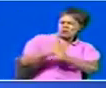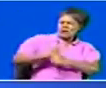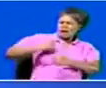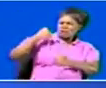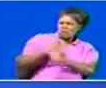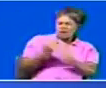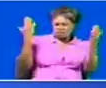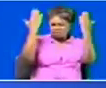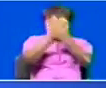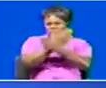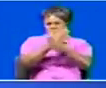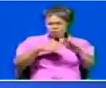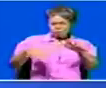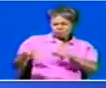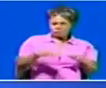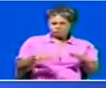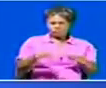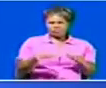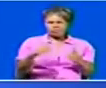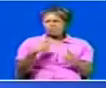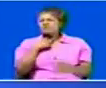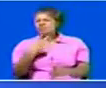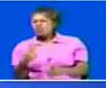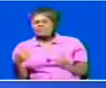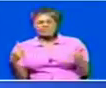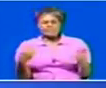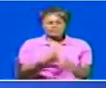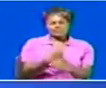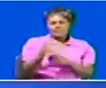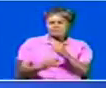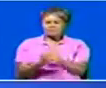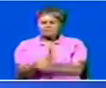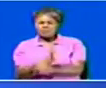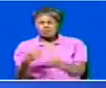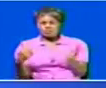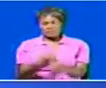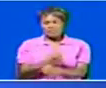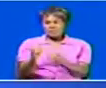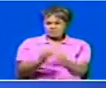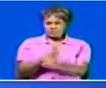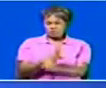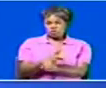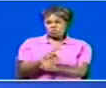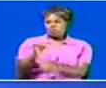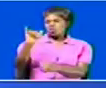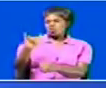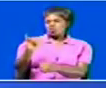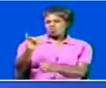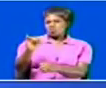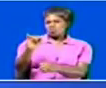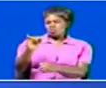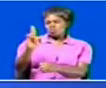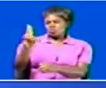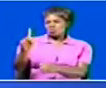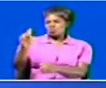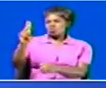nights just mixing, mastering, going back, redoing the vocals, mm-hmm. the video. You know, the video is out on YouTube. All right. So this whole